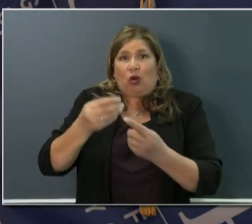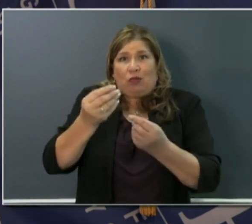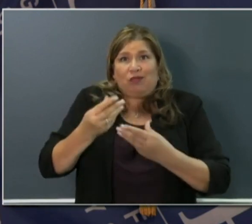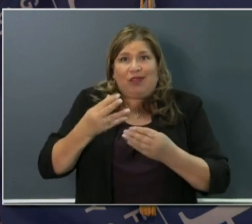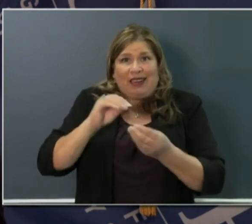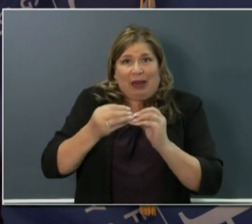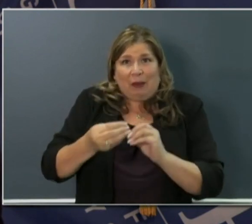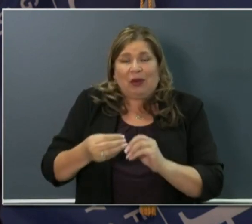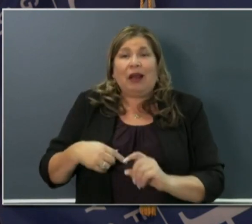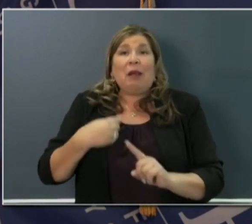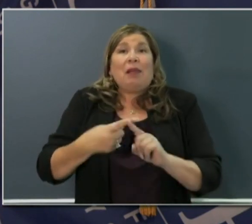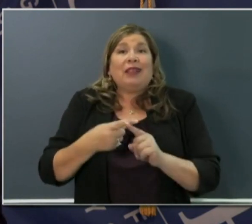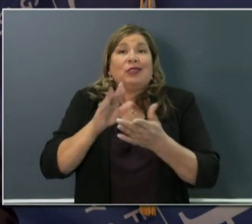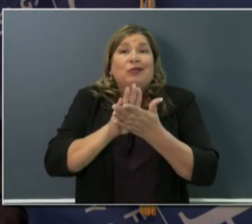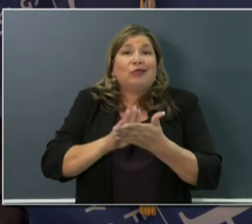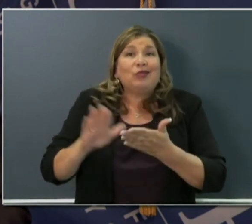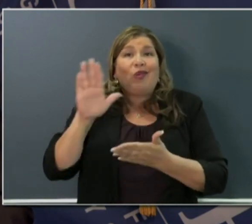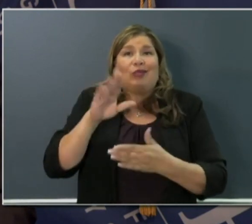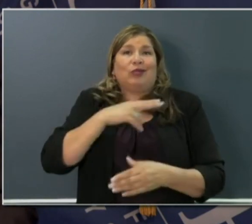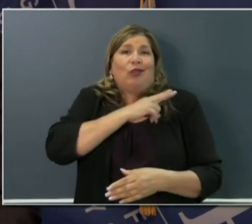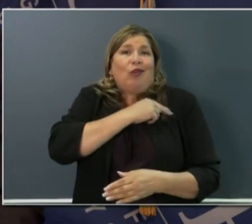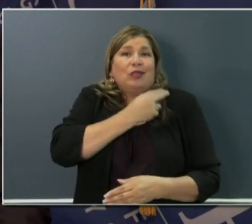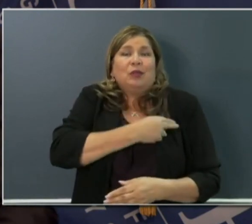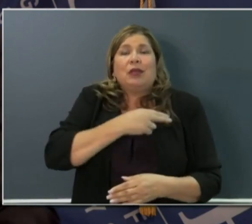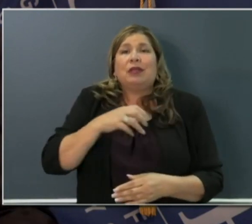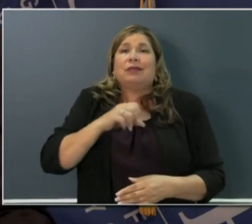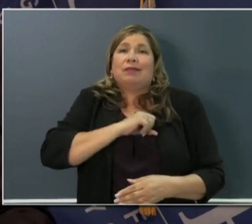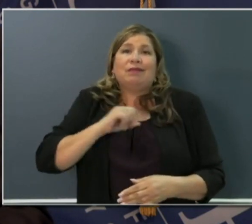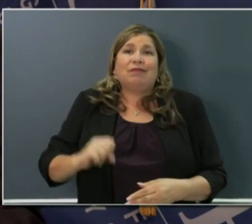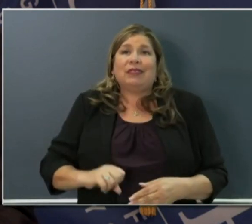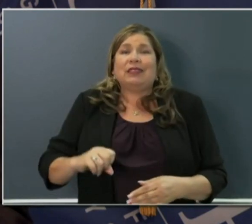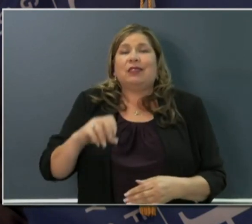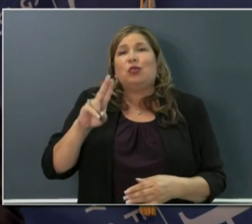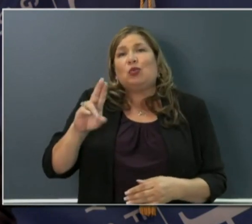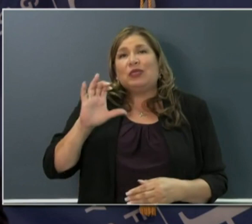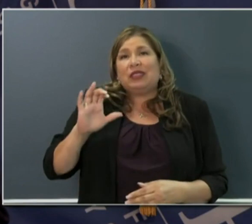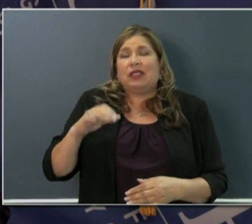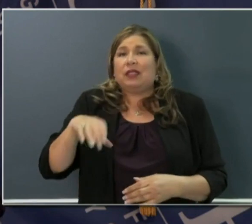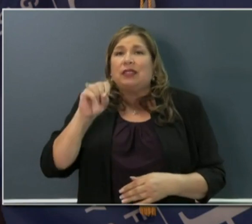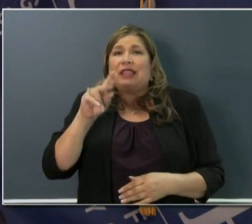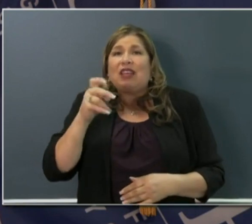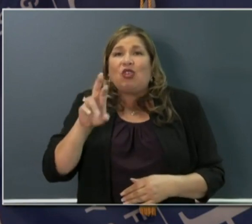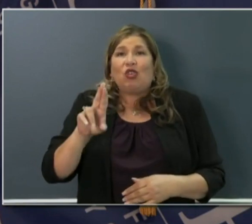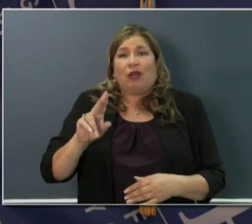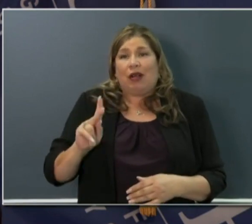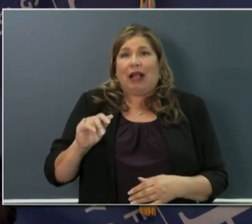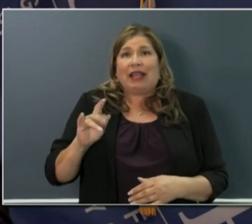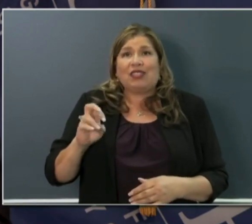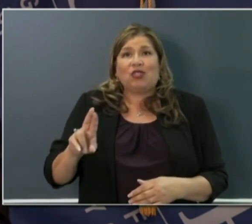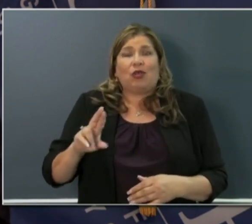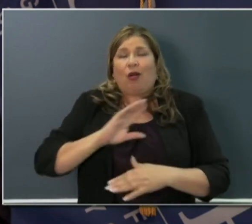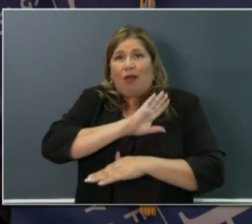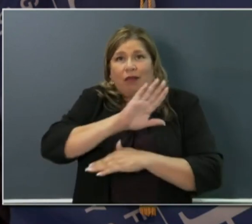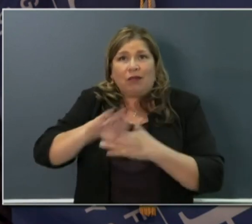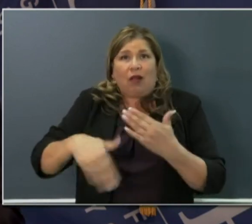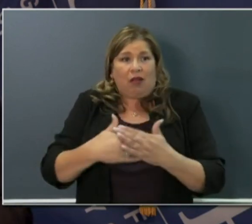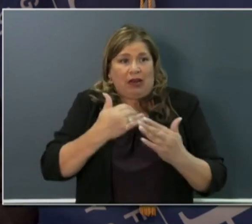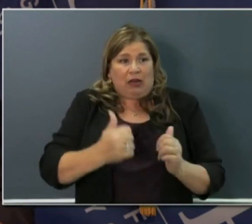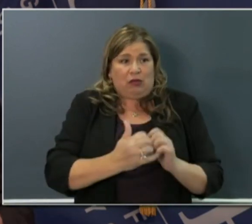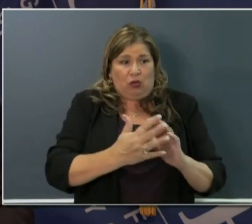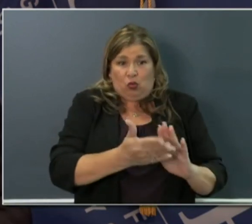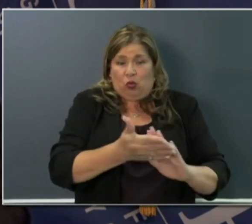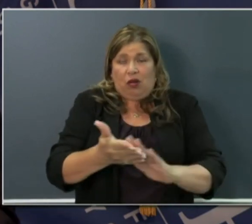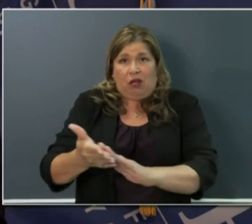our academic institutions, our hospitals from Stanford, UC, our Sutter affiliates, and Kaiser, now more fully operational. This